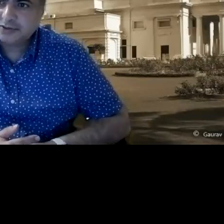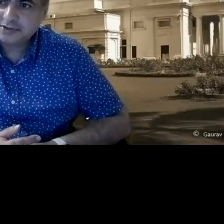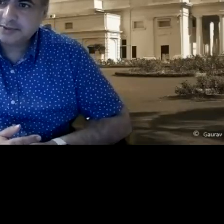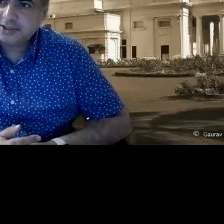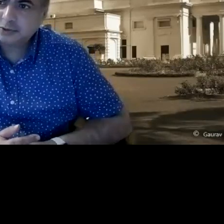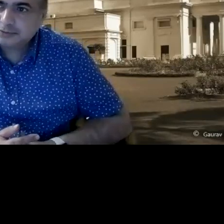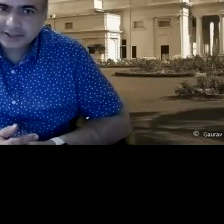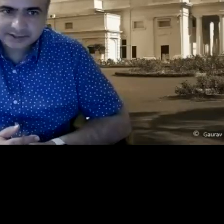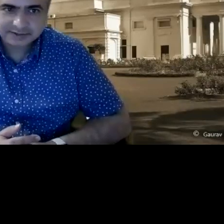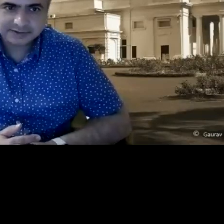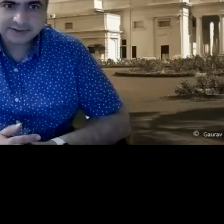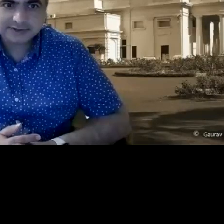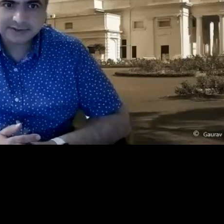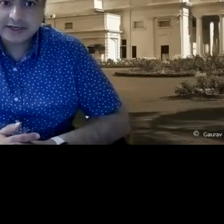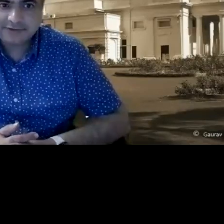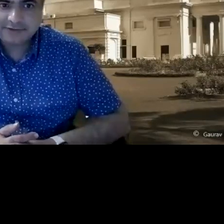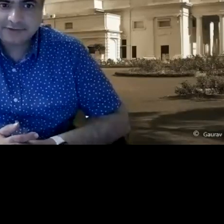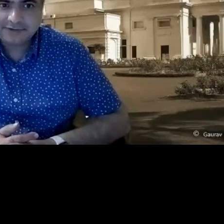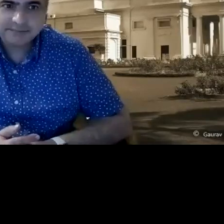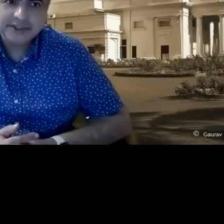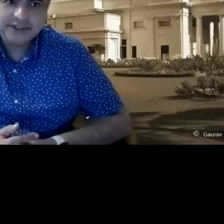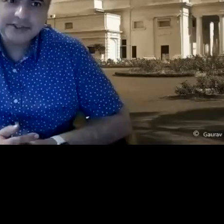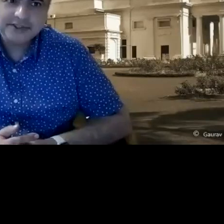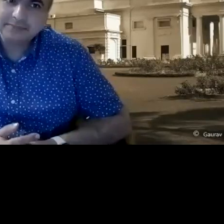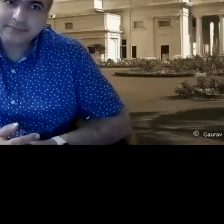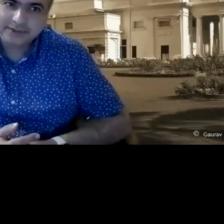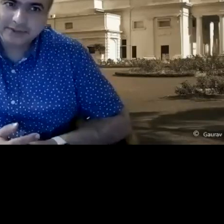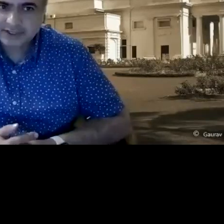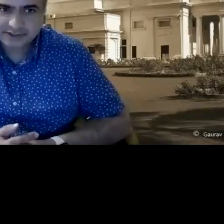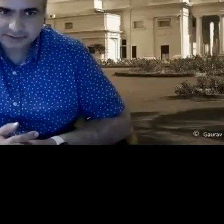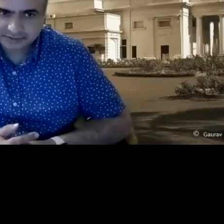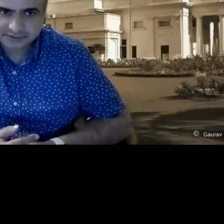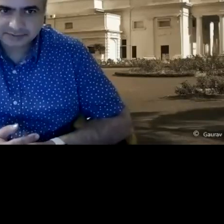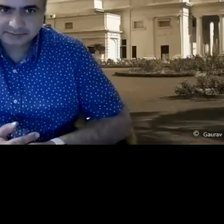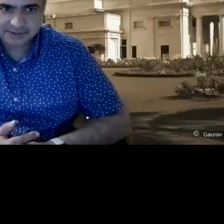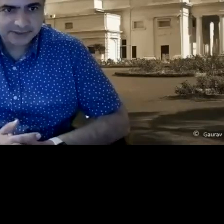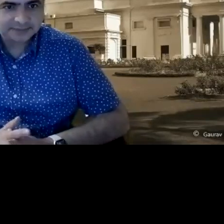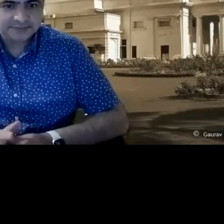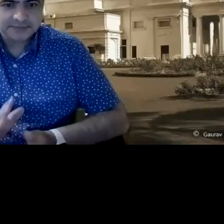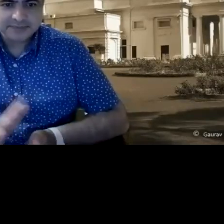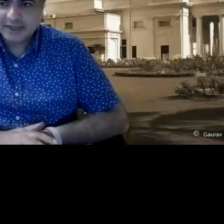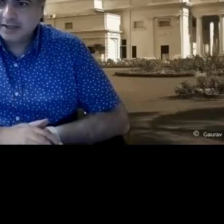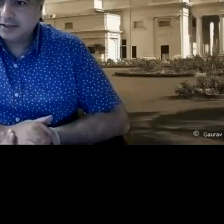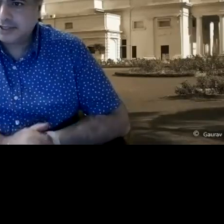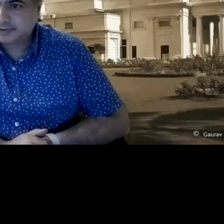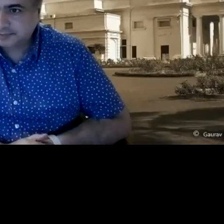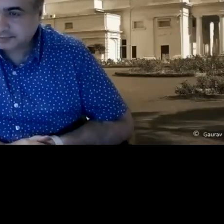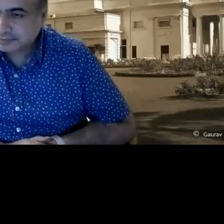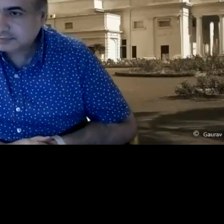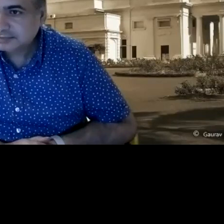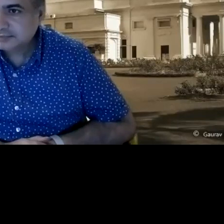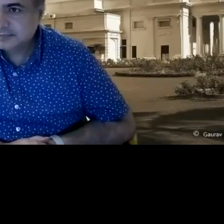not try to speak too fast. And if I do so, please stop me. You have all rights to do so, right?